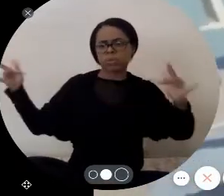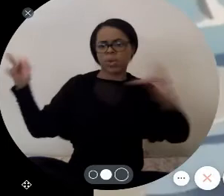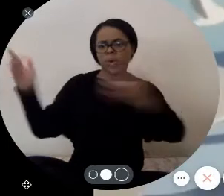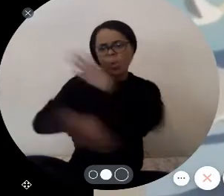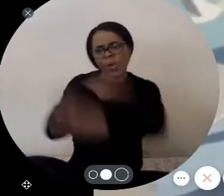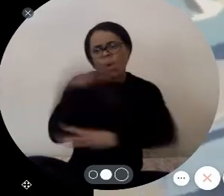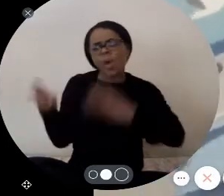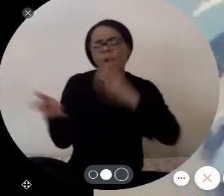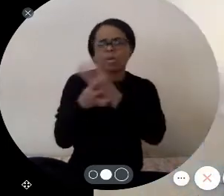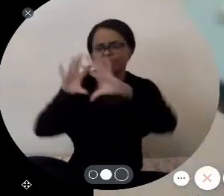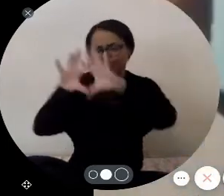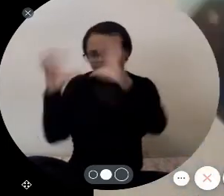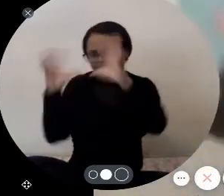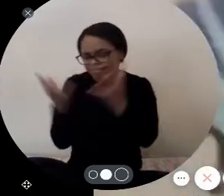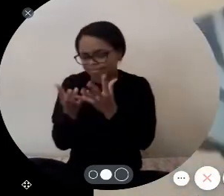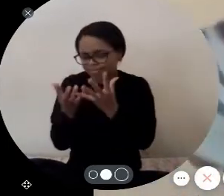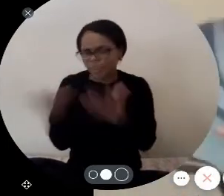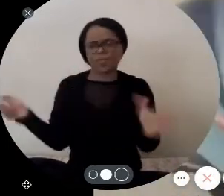dreams.